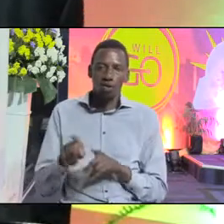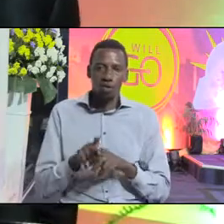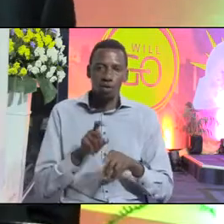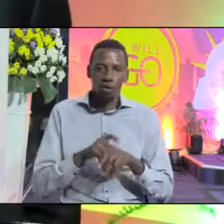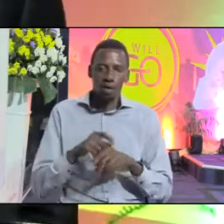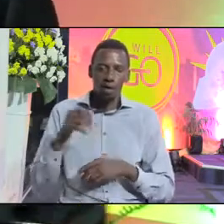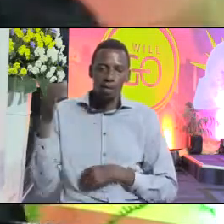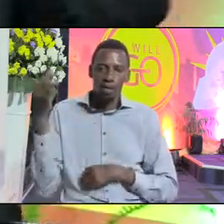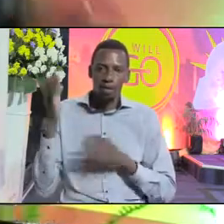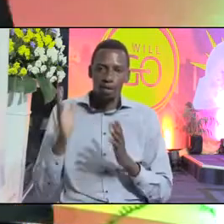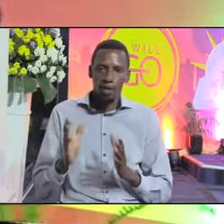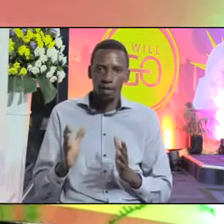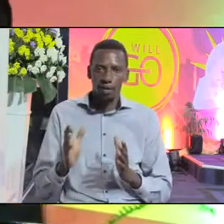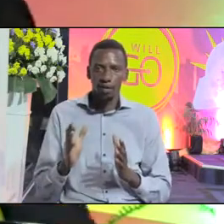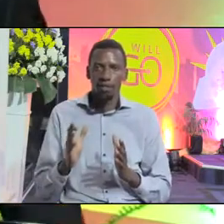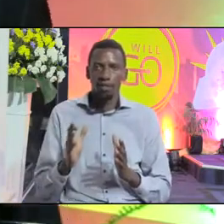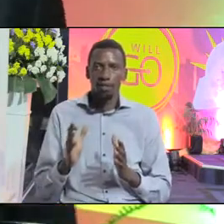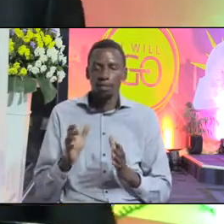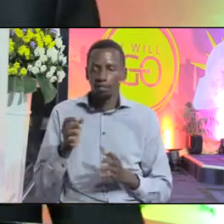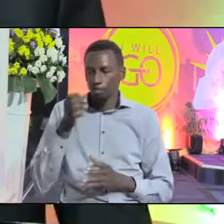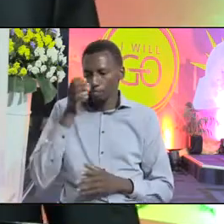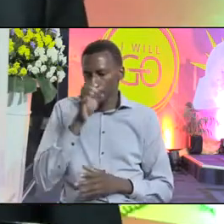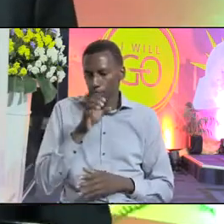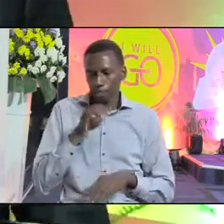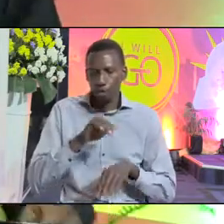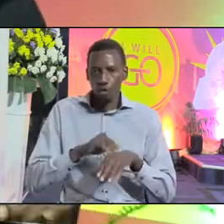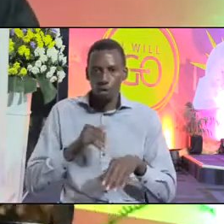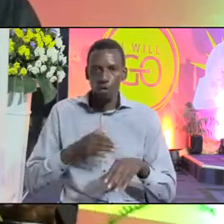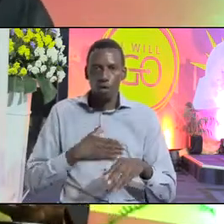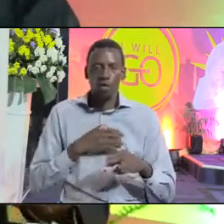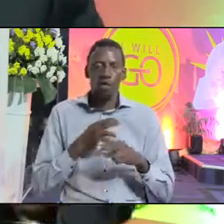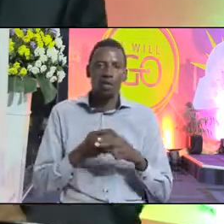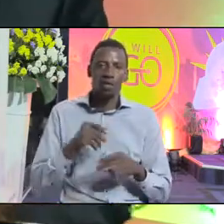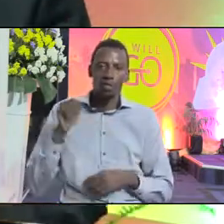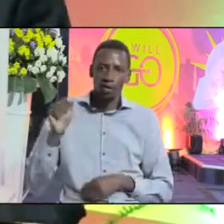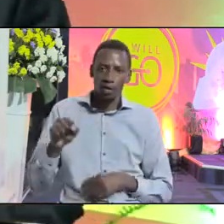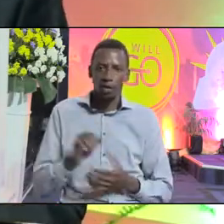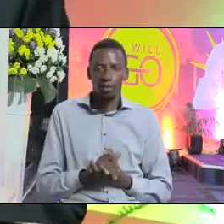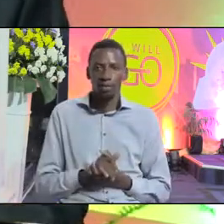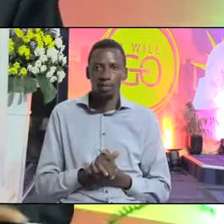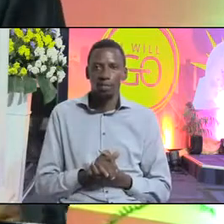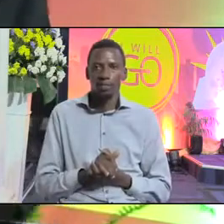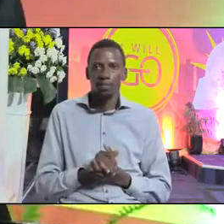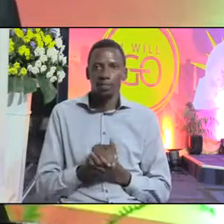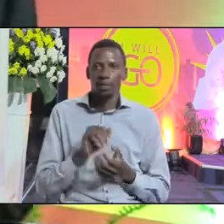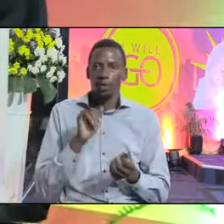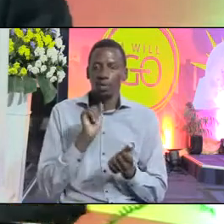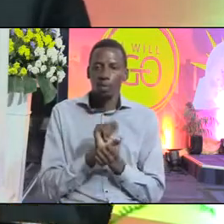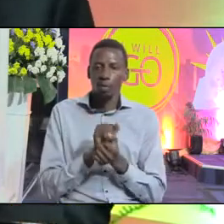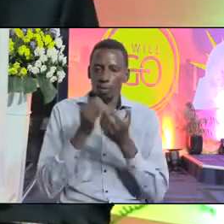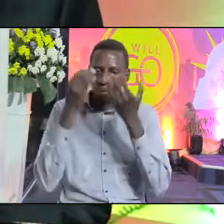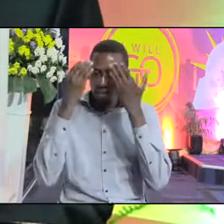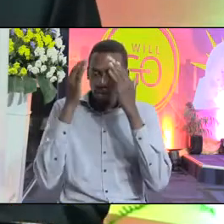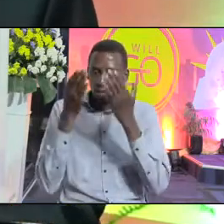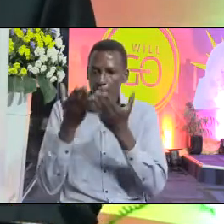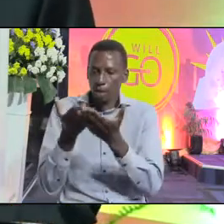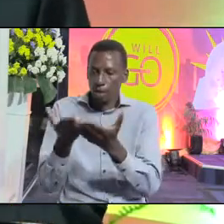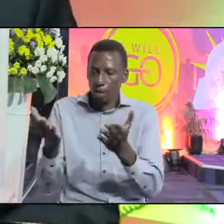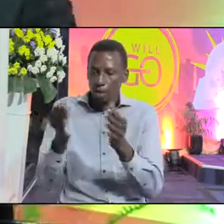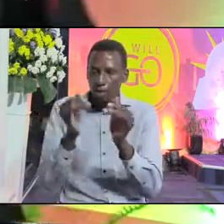name. Somebody ought to say amen. Yes, Paul did not know who they were